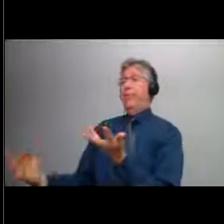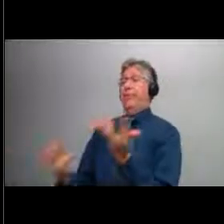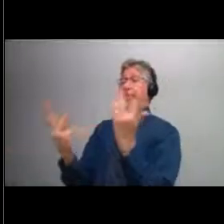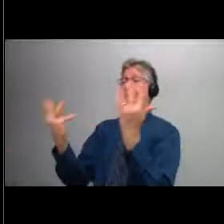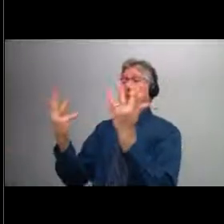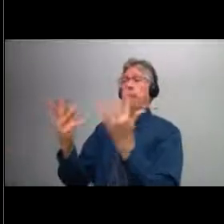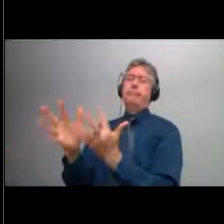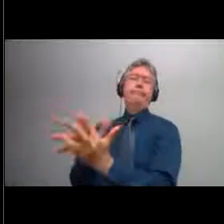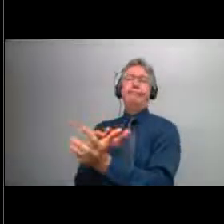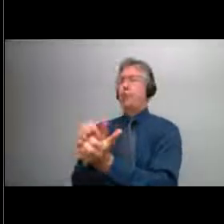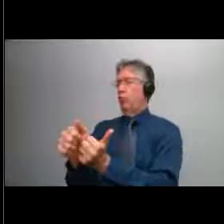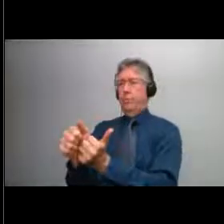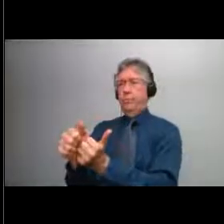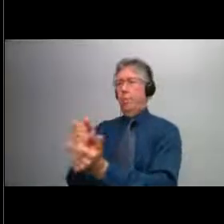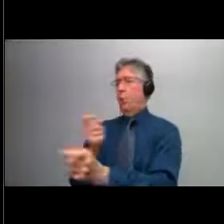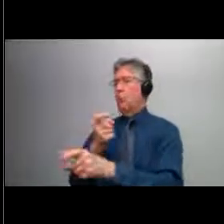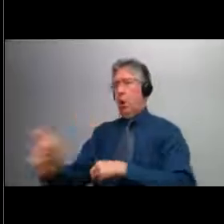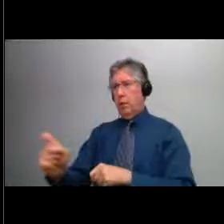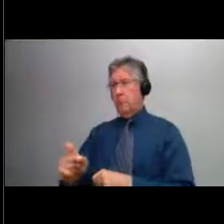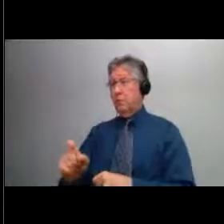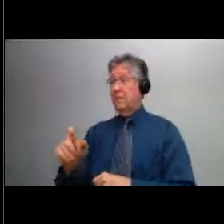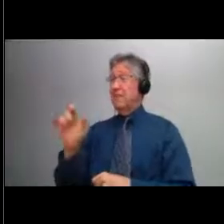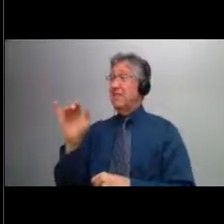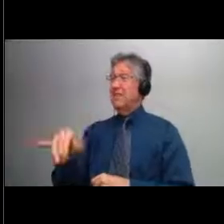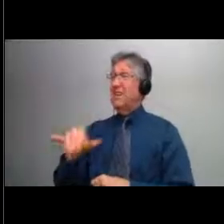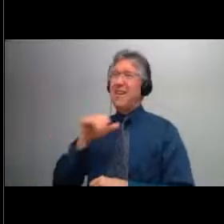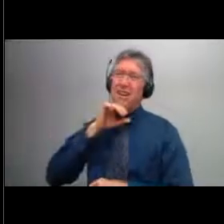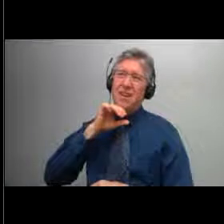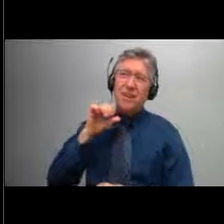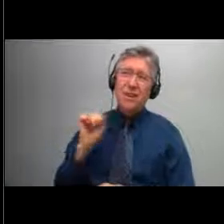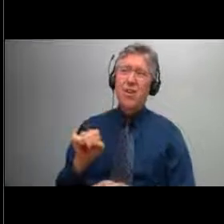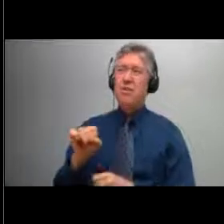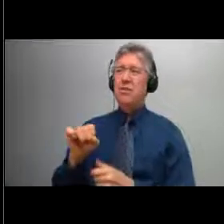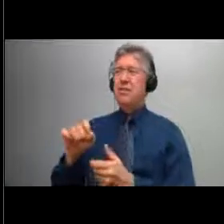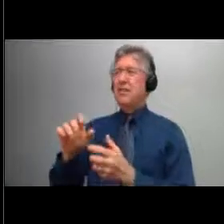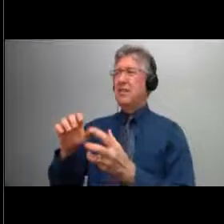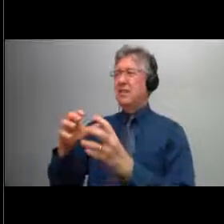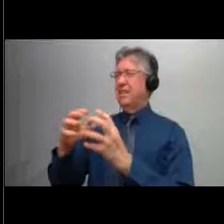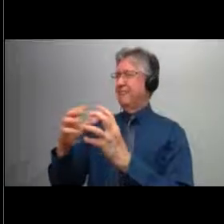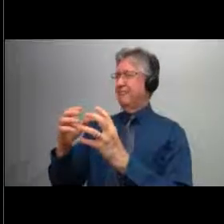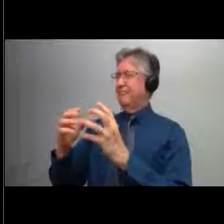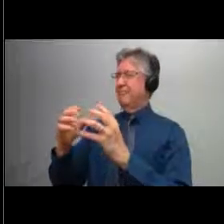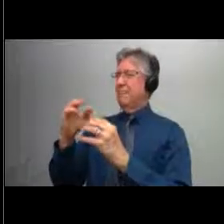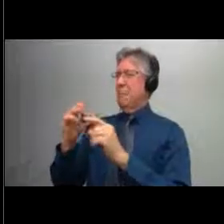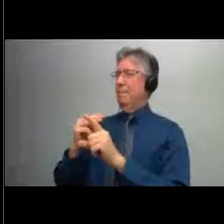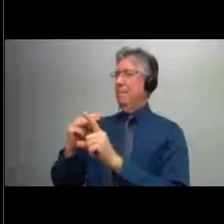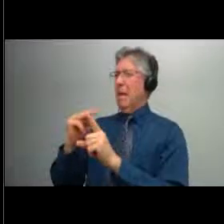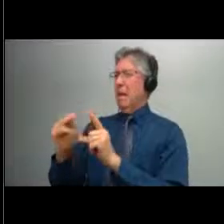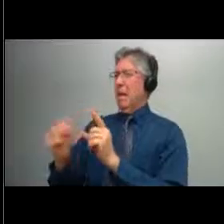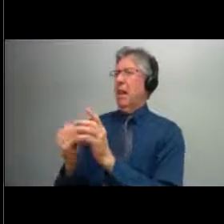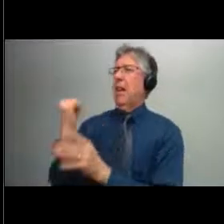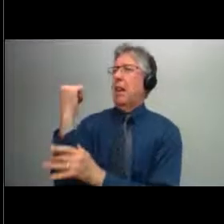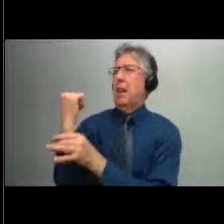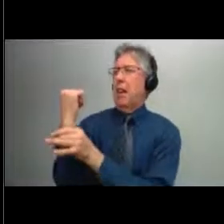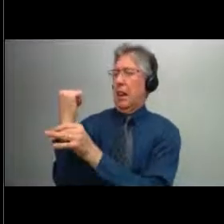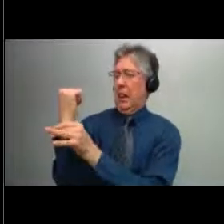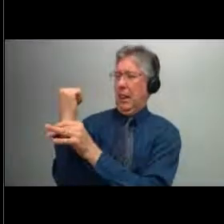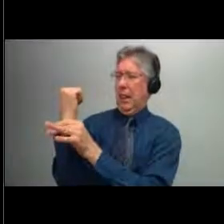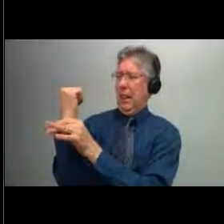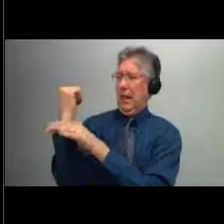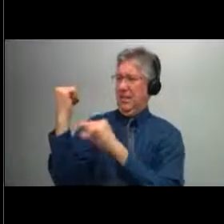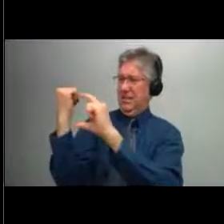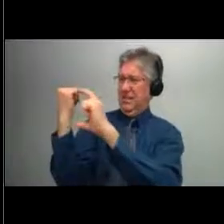path. The remnants of a fractured, jagged metal bollard stick out about 5 inches in the middle of the